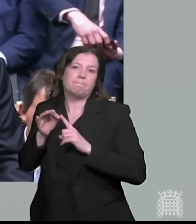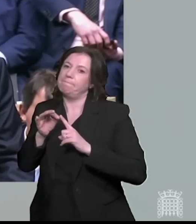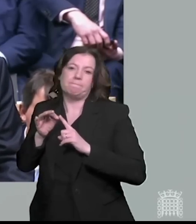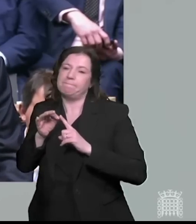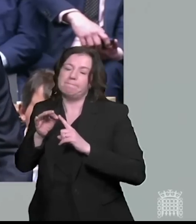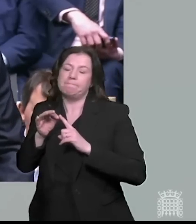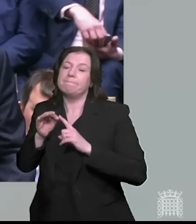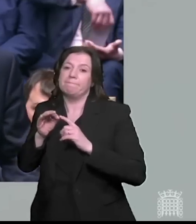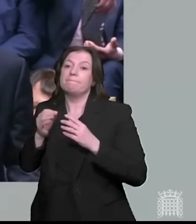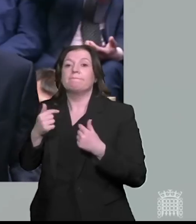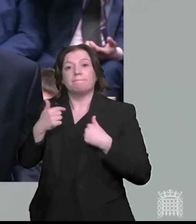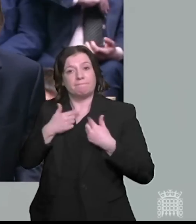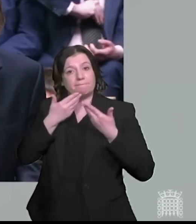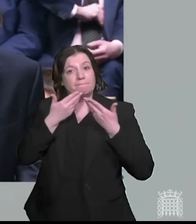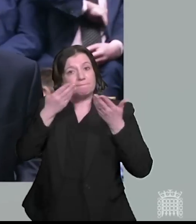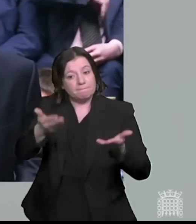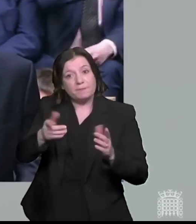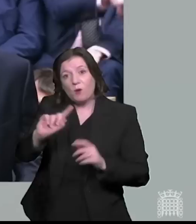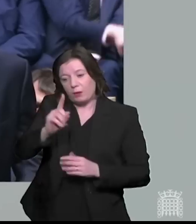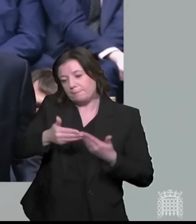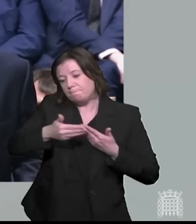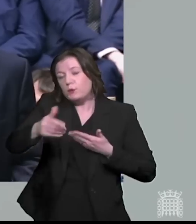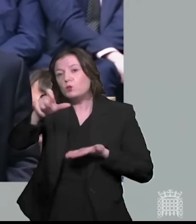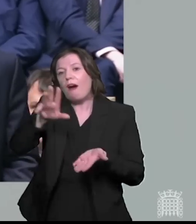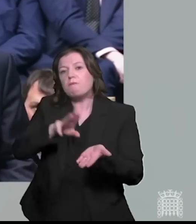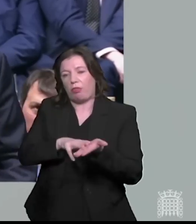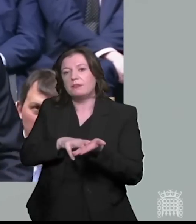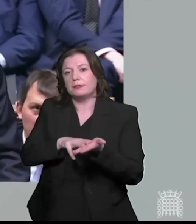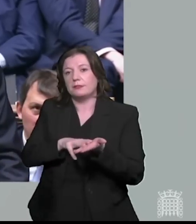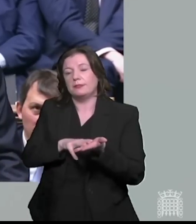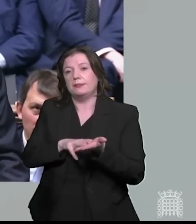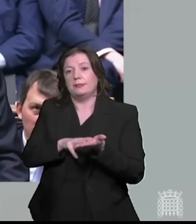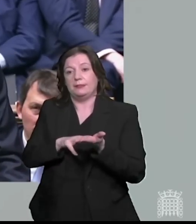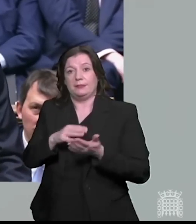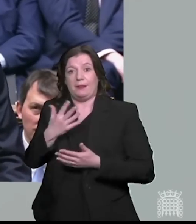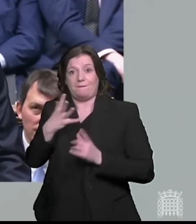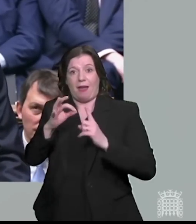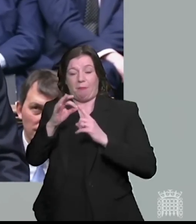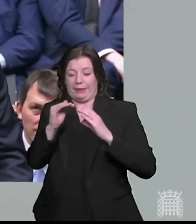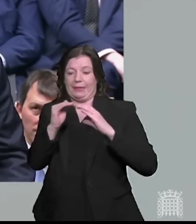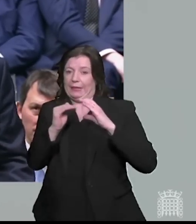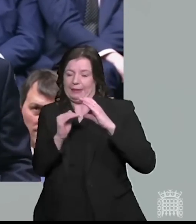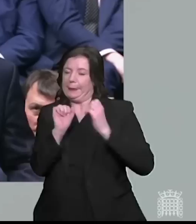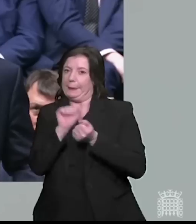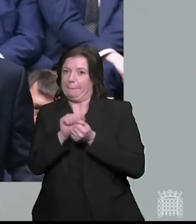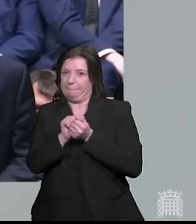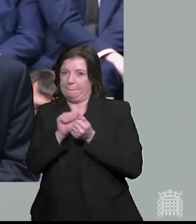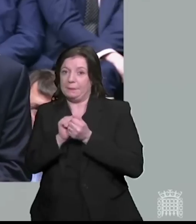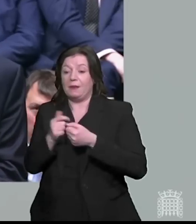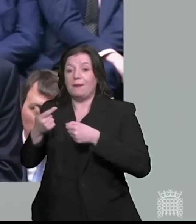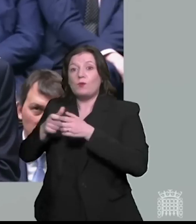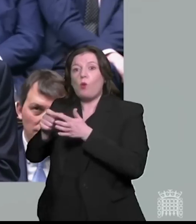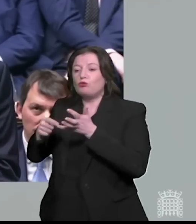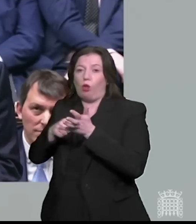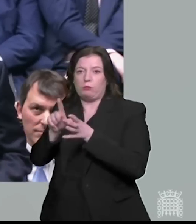increase the duty. So here's what I'm going to do. For a further 12 months, I'm going to maintain the 5p cut, and I'm going to freeze fuel